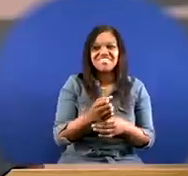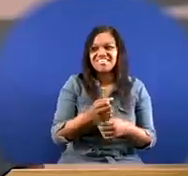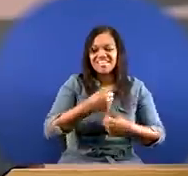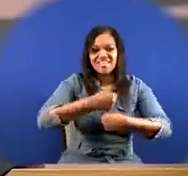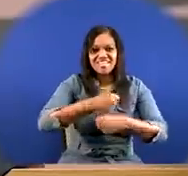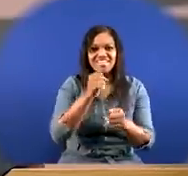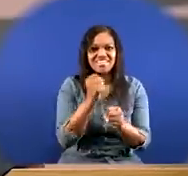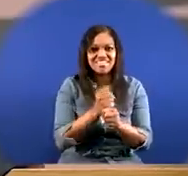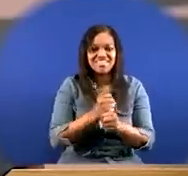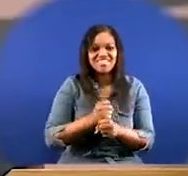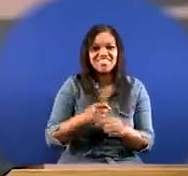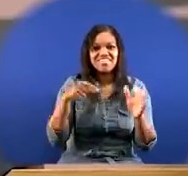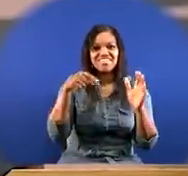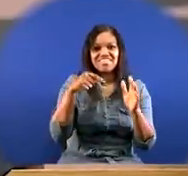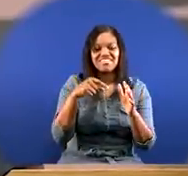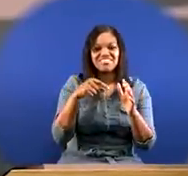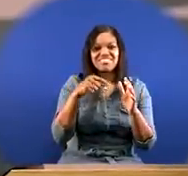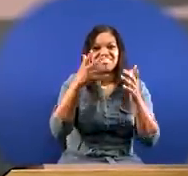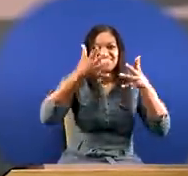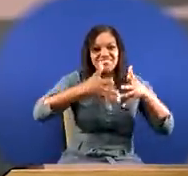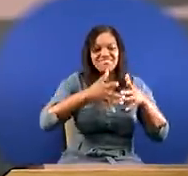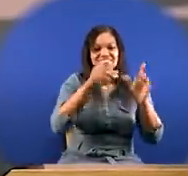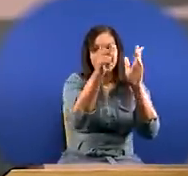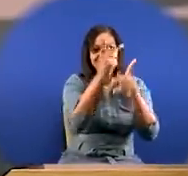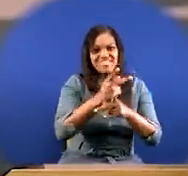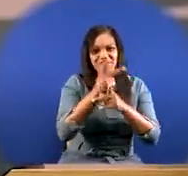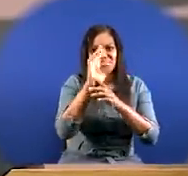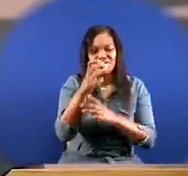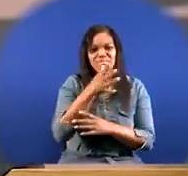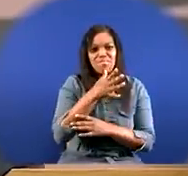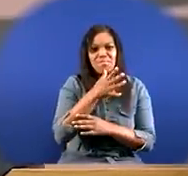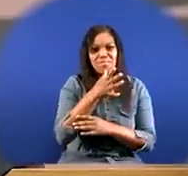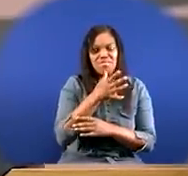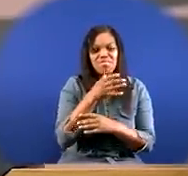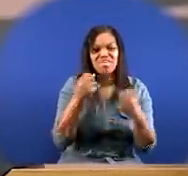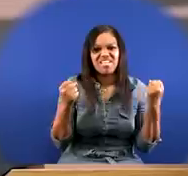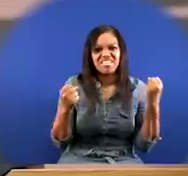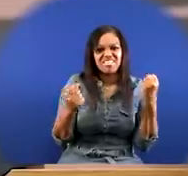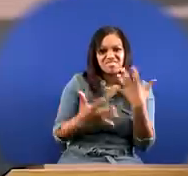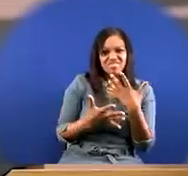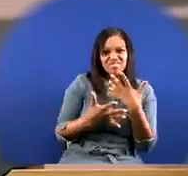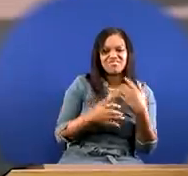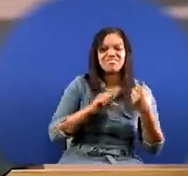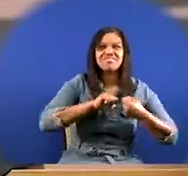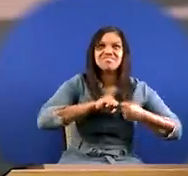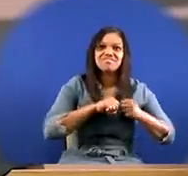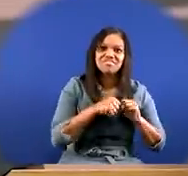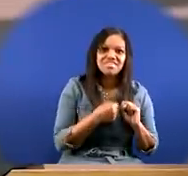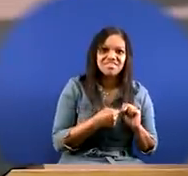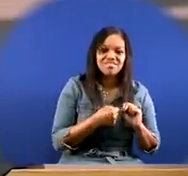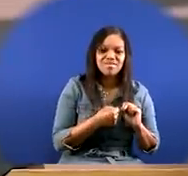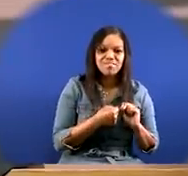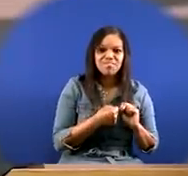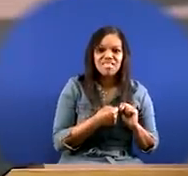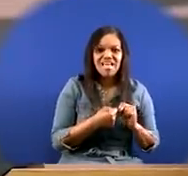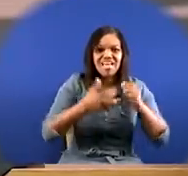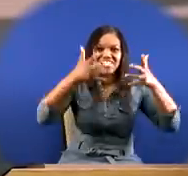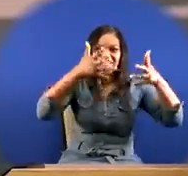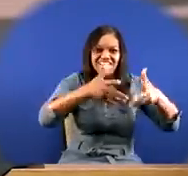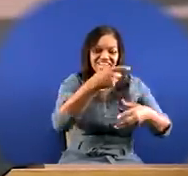mother. And the horror of their stupendous grief has rendered